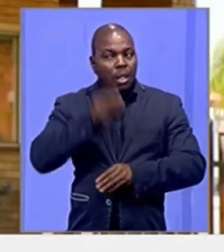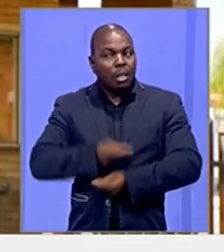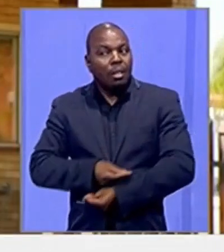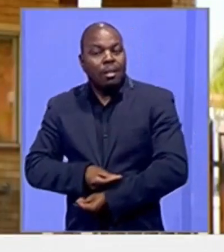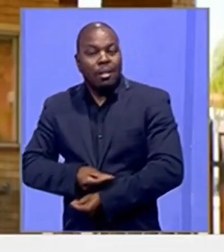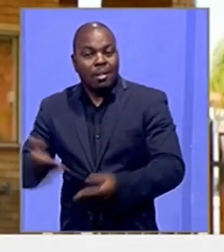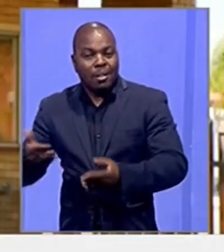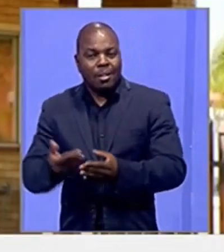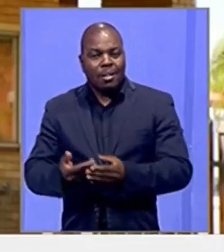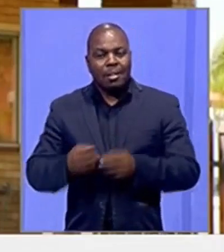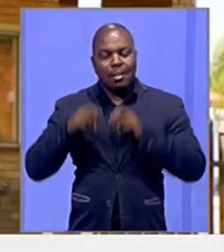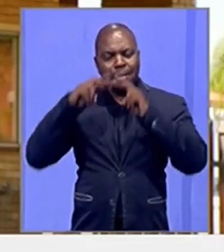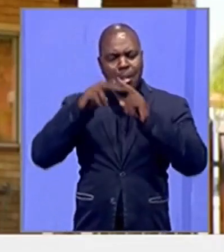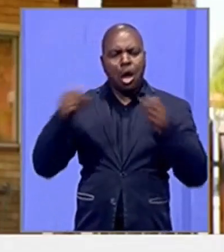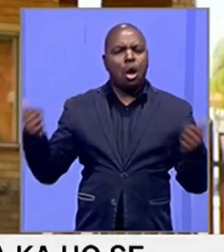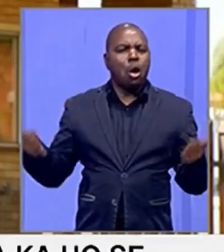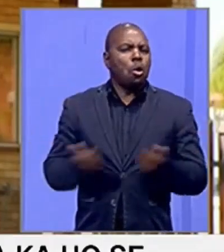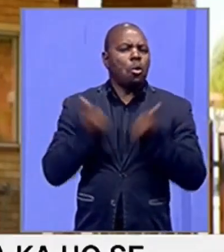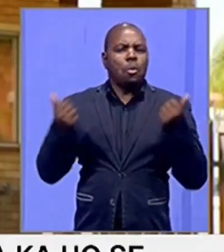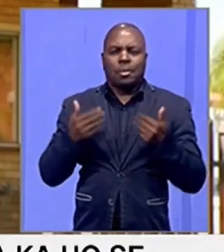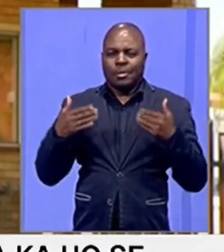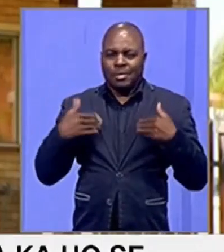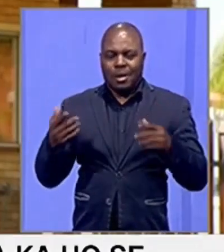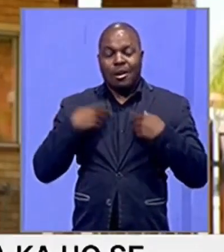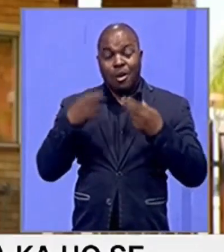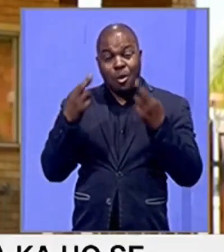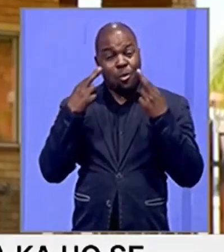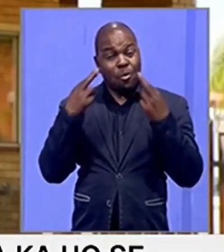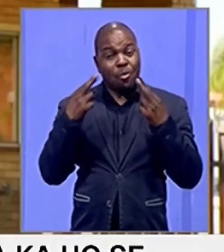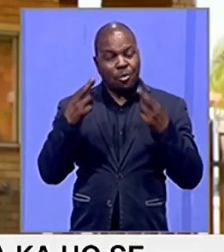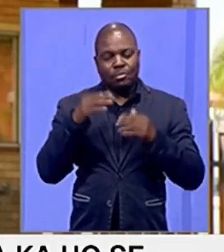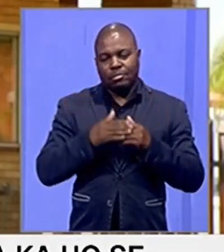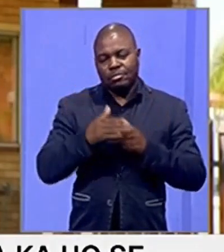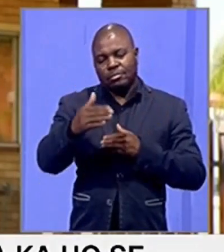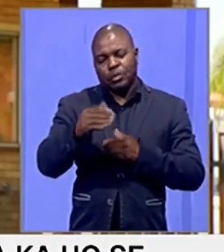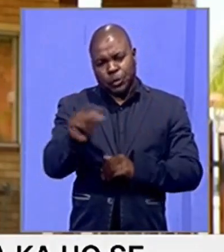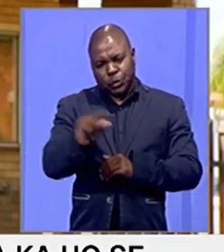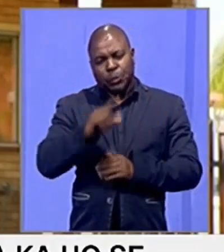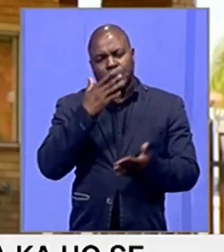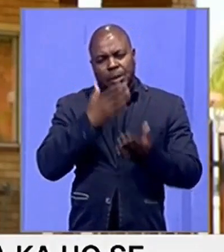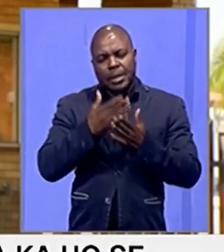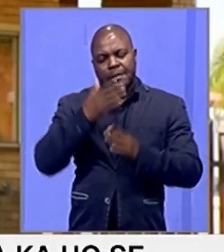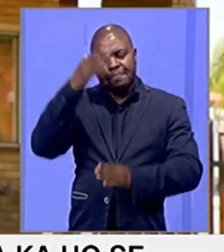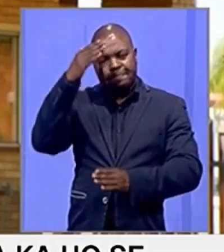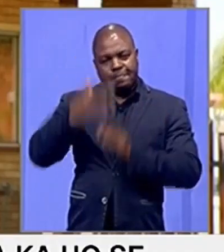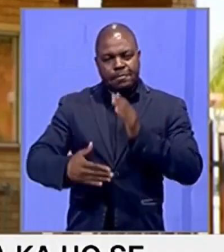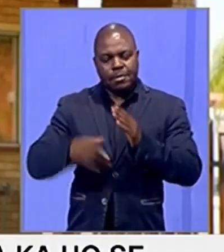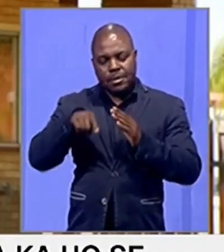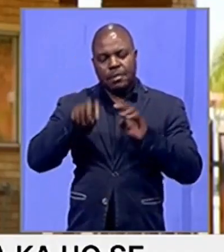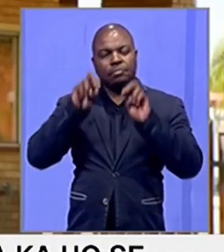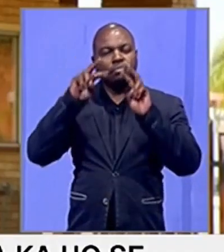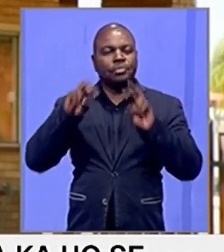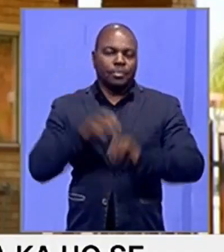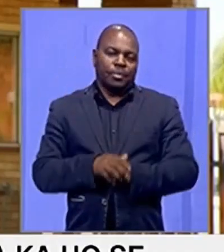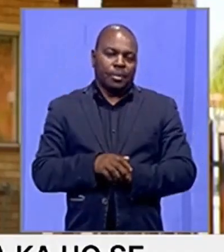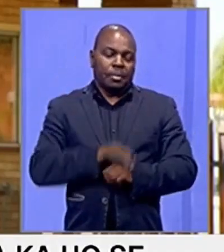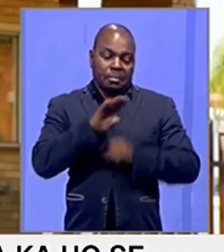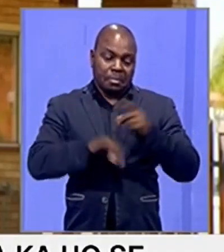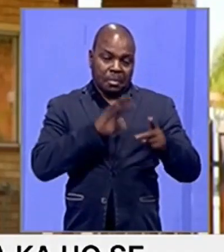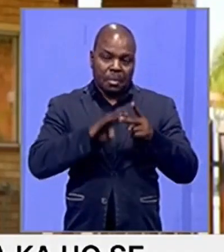that the investigation had already started, and we're hoping that in no time we should be able to conclude that particular investigation so that we